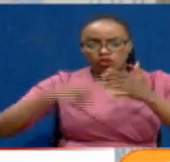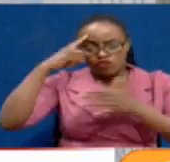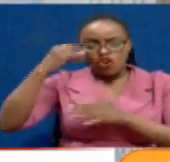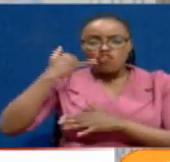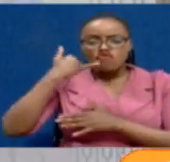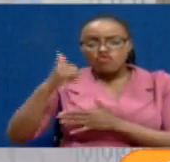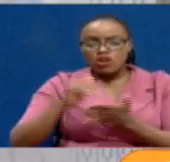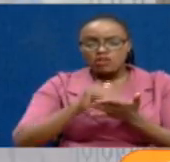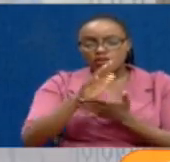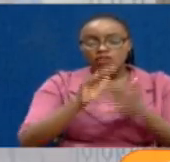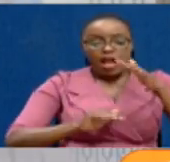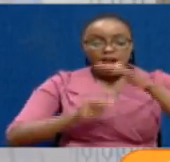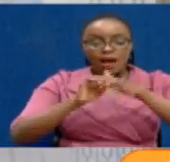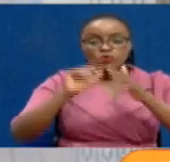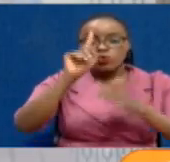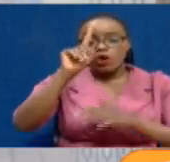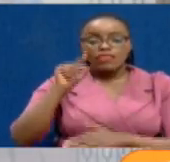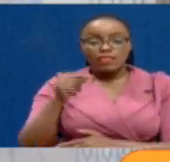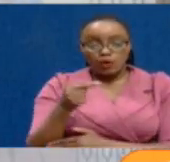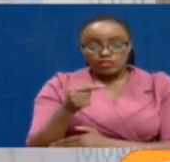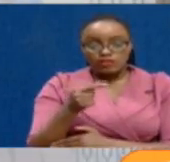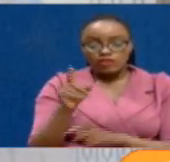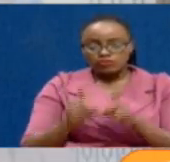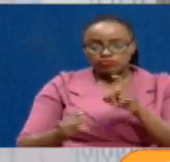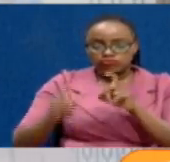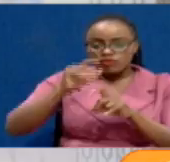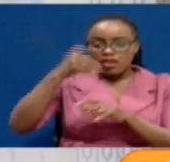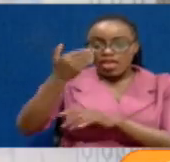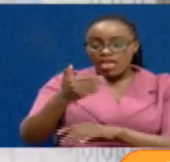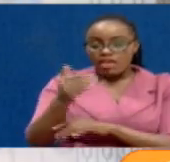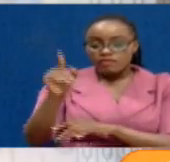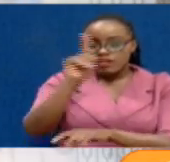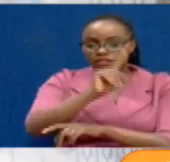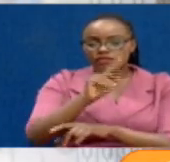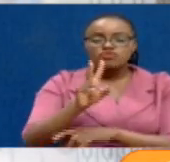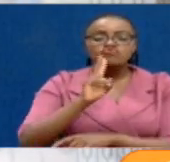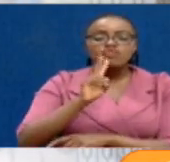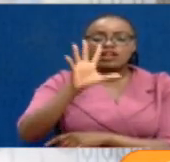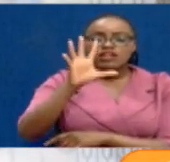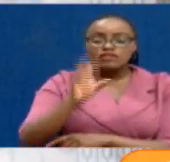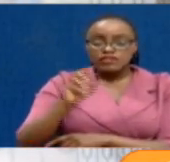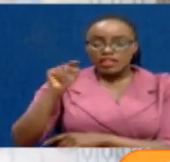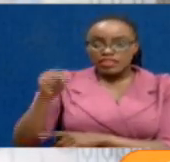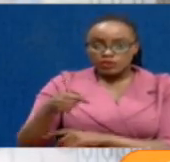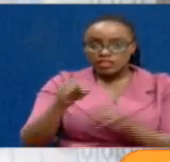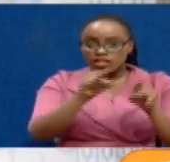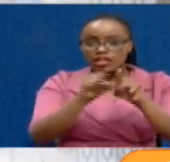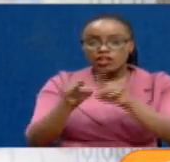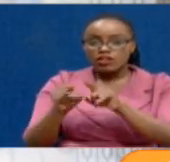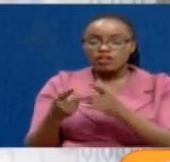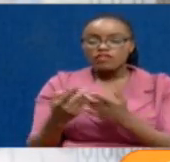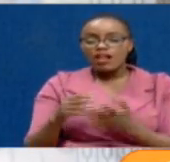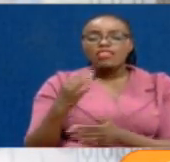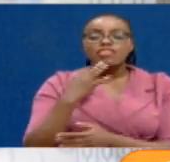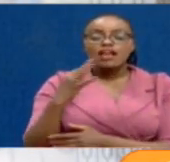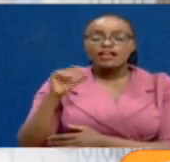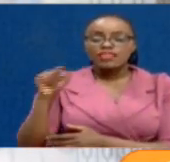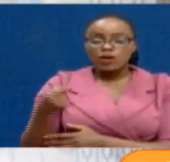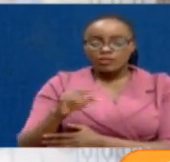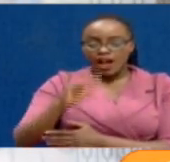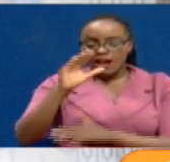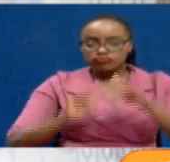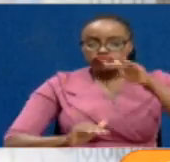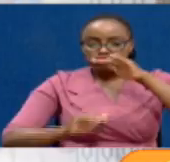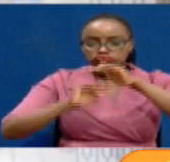mobile transactions of up to 1,000 shillings, increasing daily transaction limits to 150,000, as well as a 300,000 cash